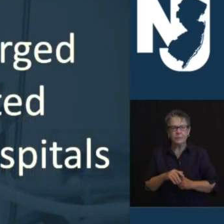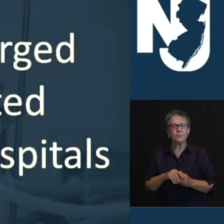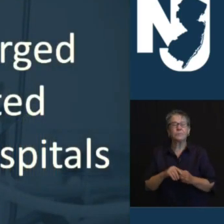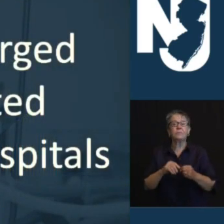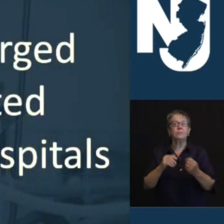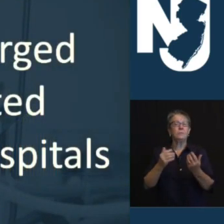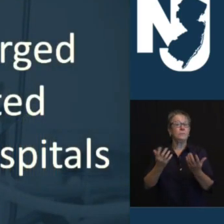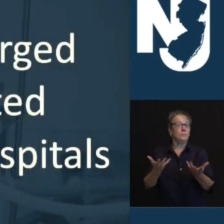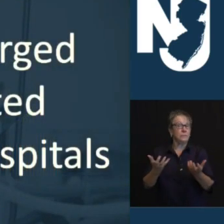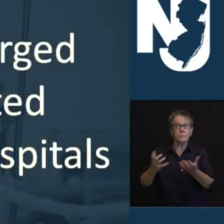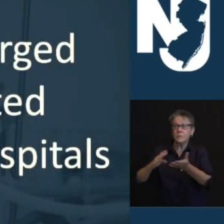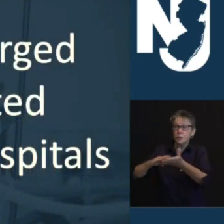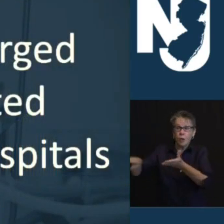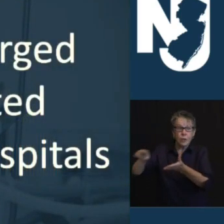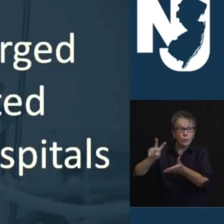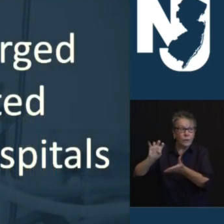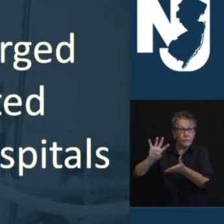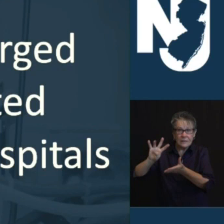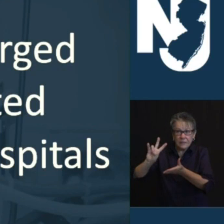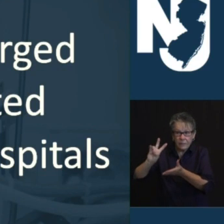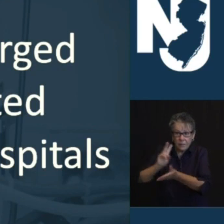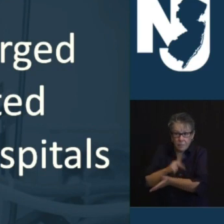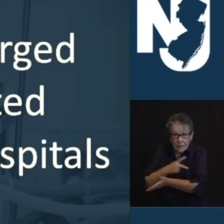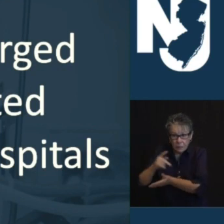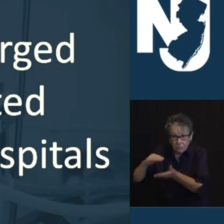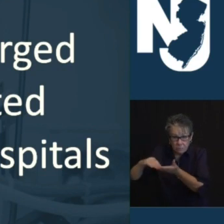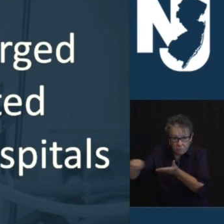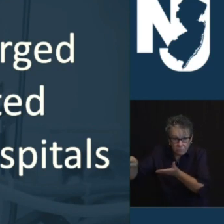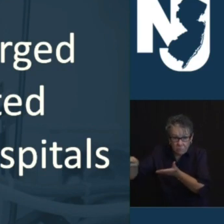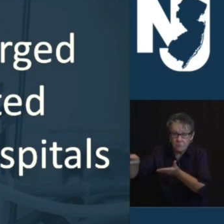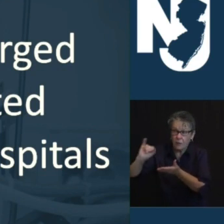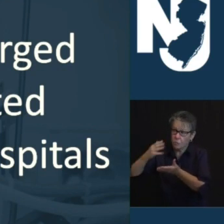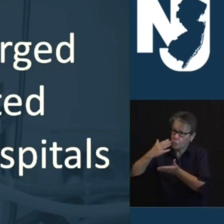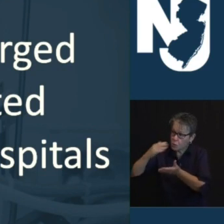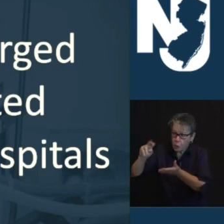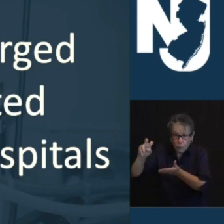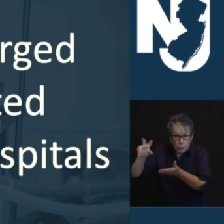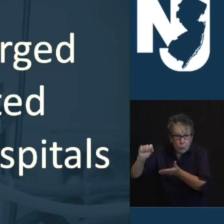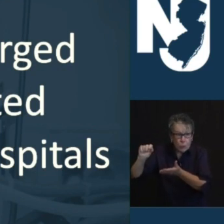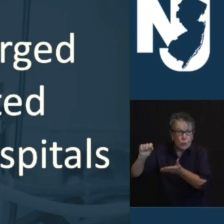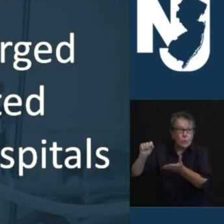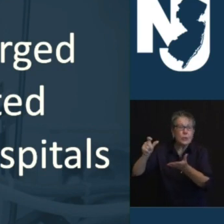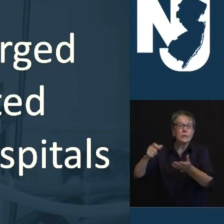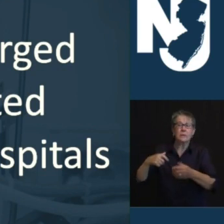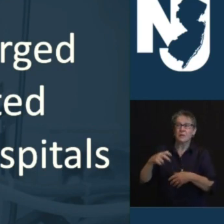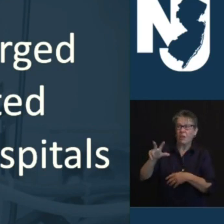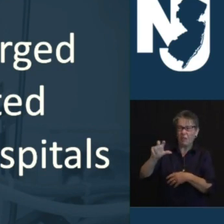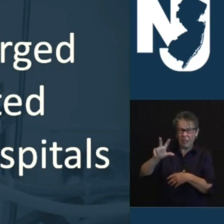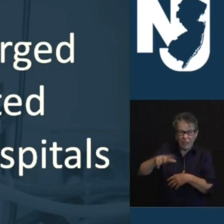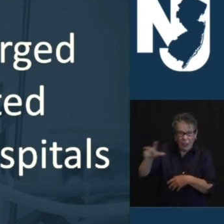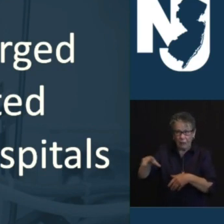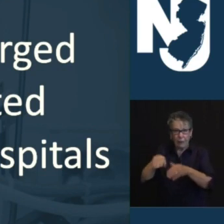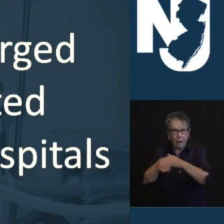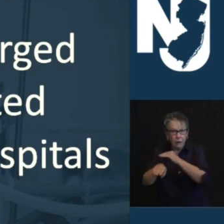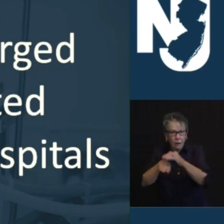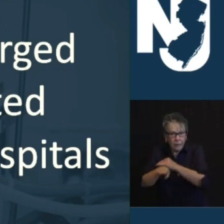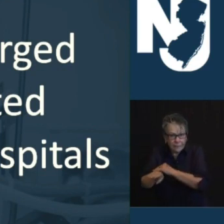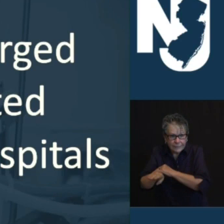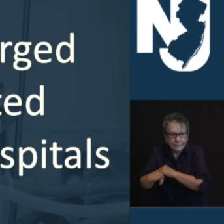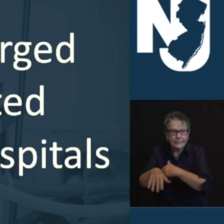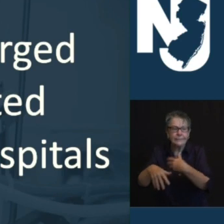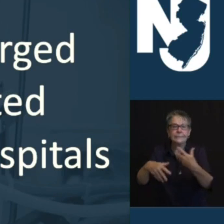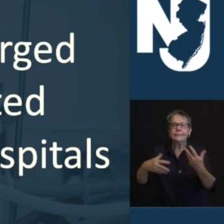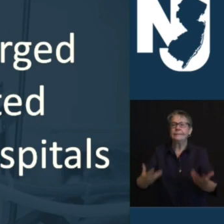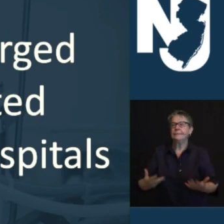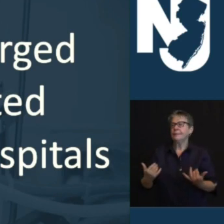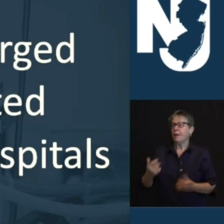were discharged yesterday, and that's a good thing. Another 333 COVID positive patients were admitted. And again, at